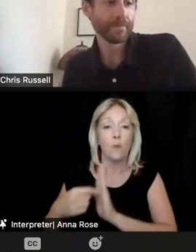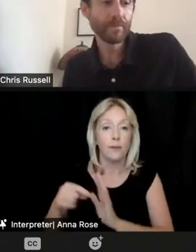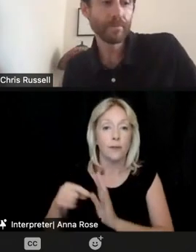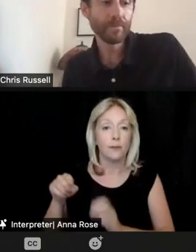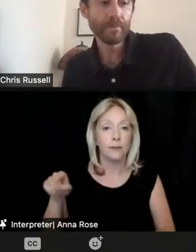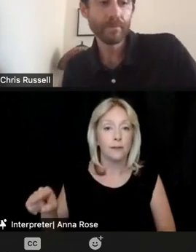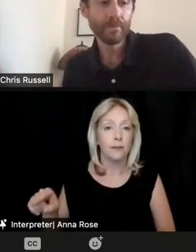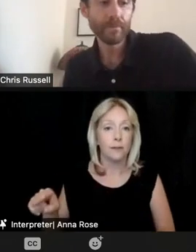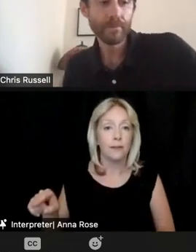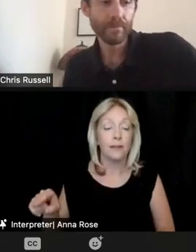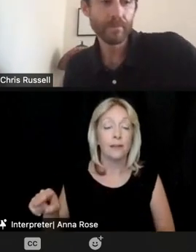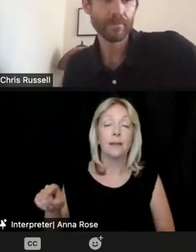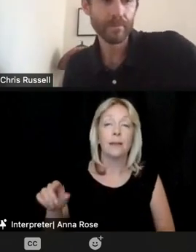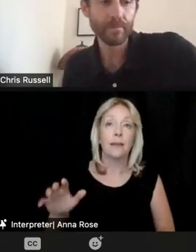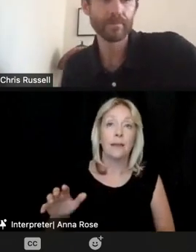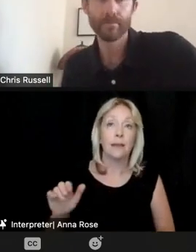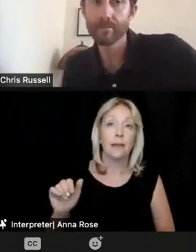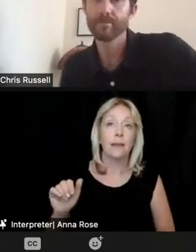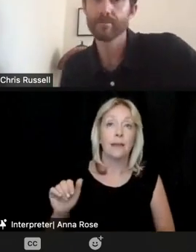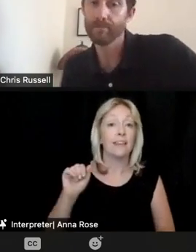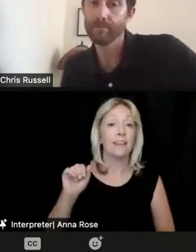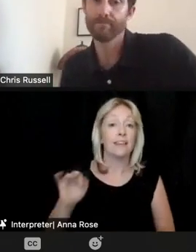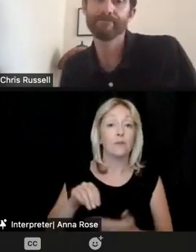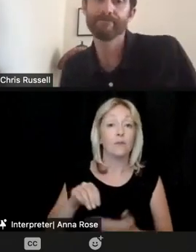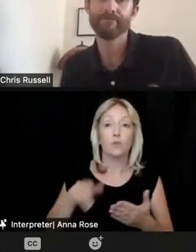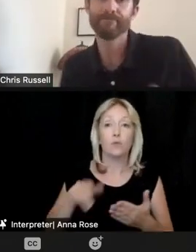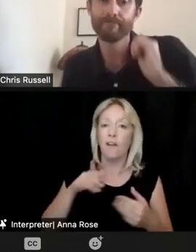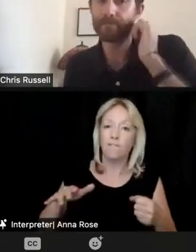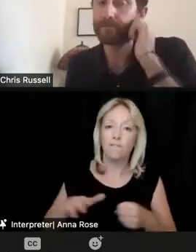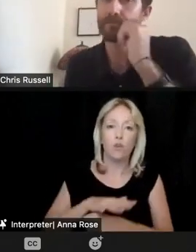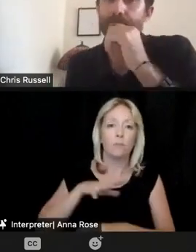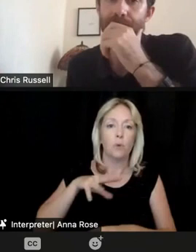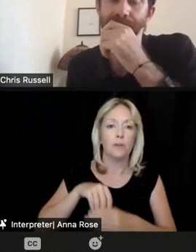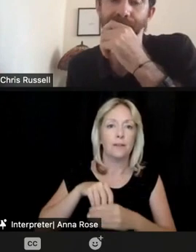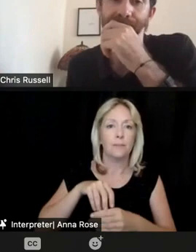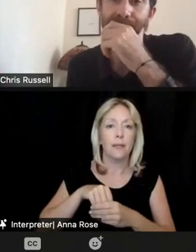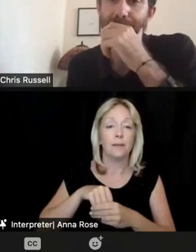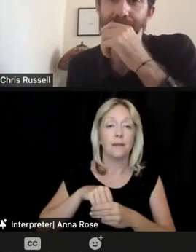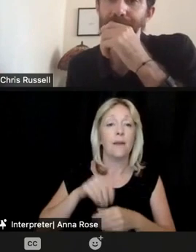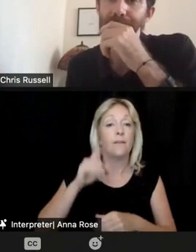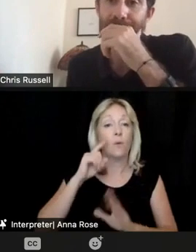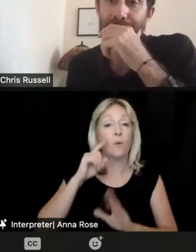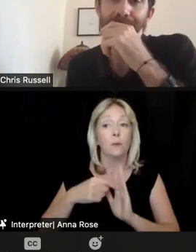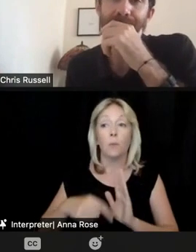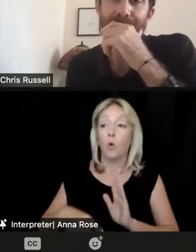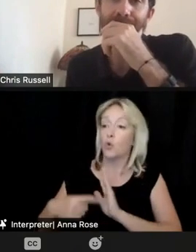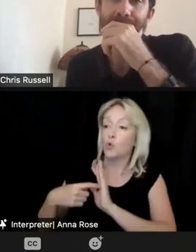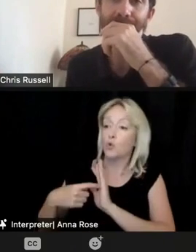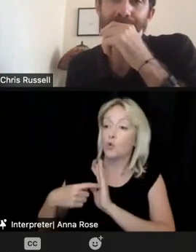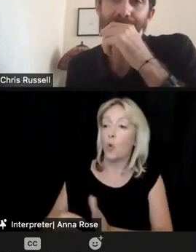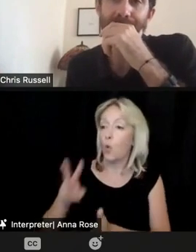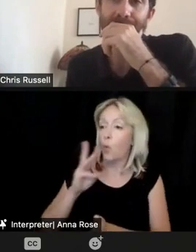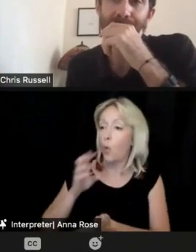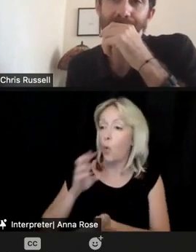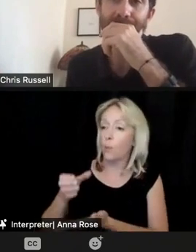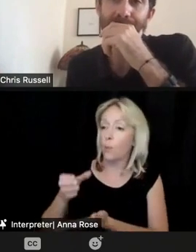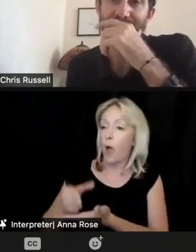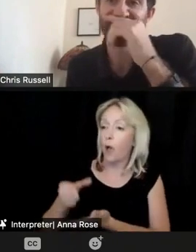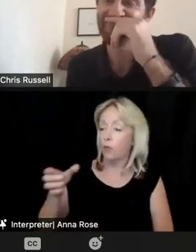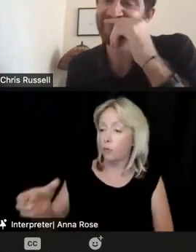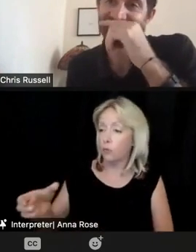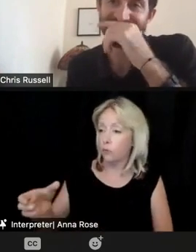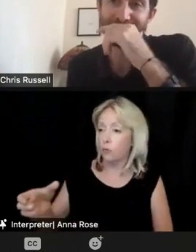they're not fully engaged in the activity. So if we say, show the student a water bottle, and then off to the side, we unscrew the cap